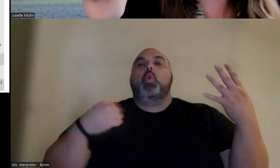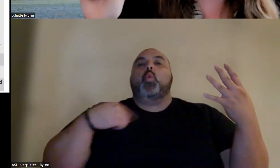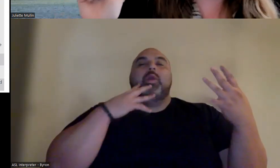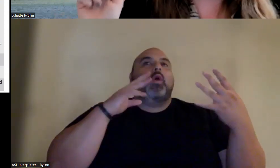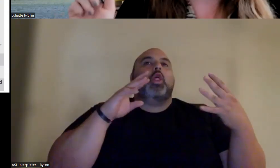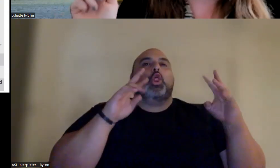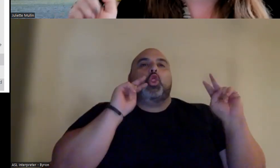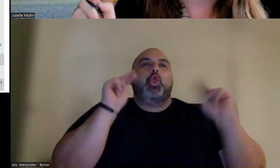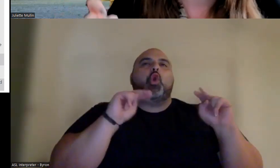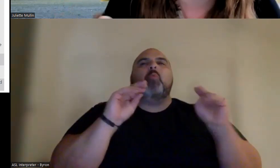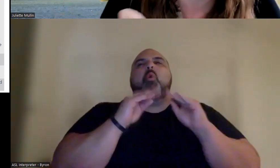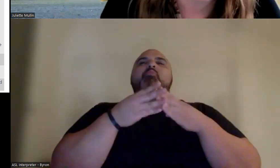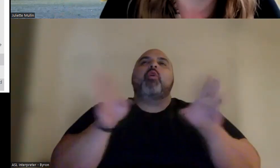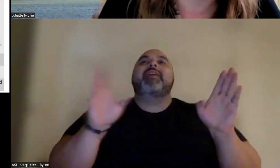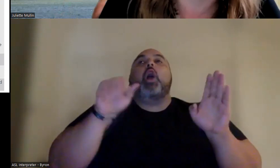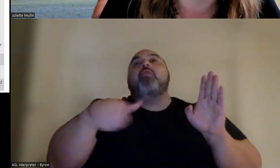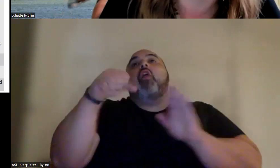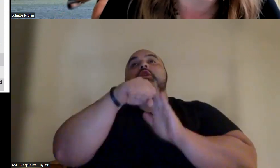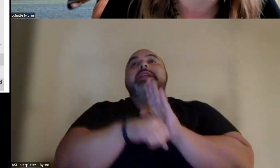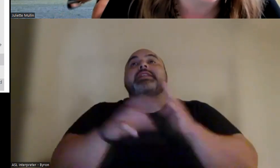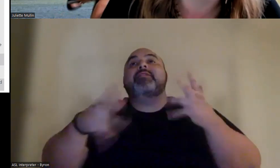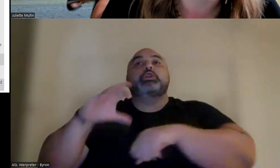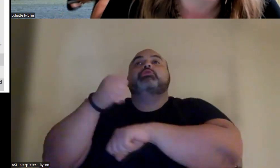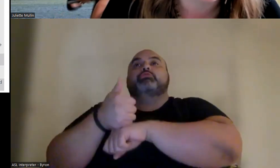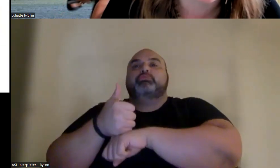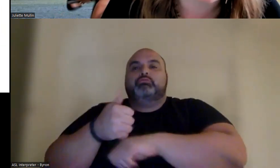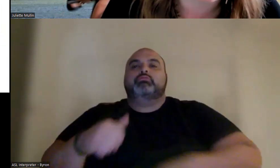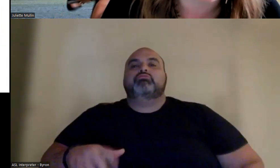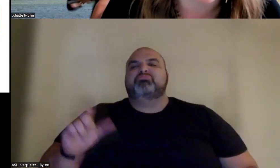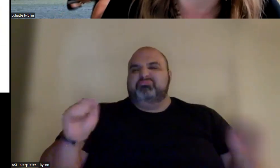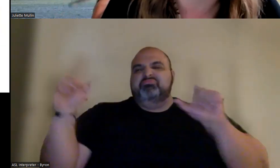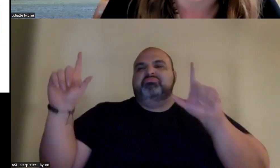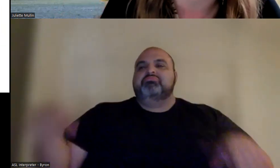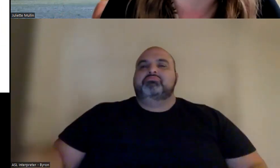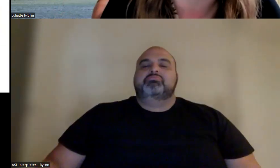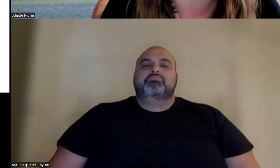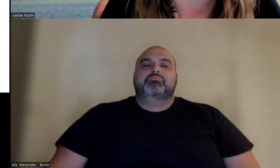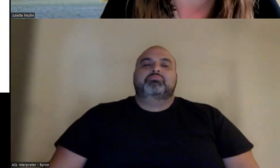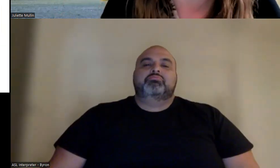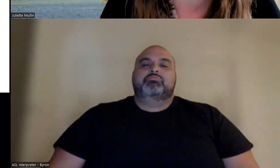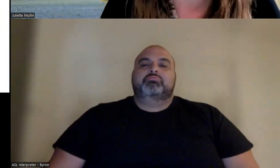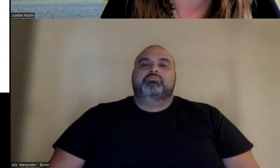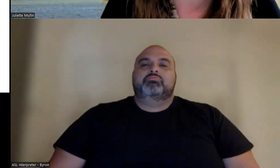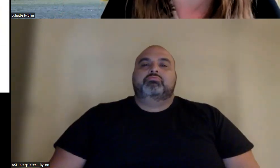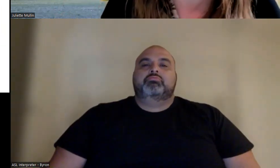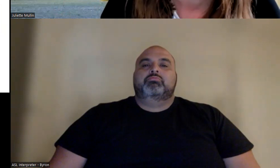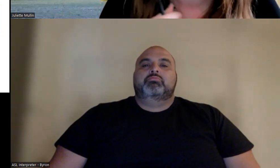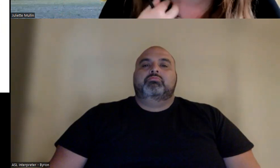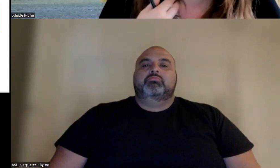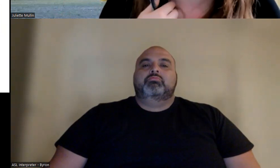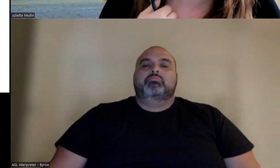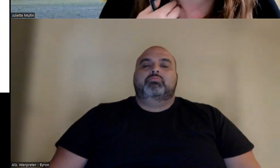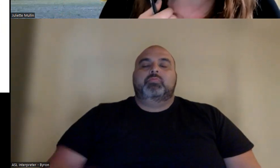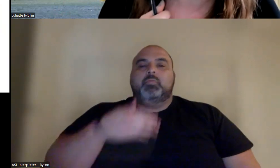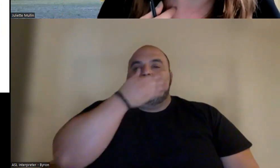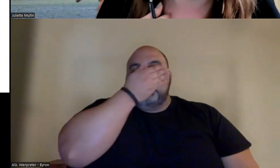more broadly at how other states have done this as well. So let's go to the next slide. And we're going to pause after each principle for discussion.